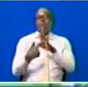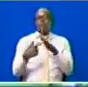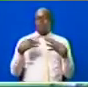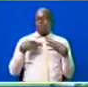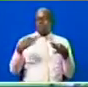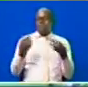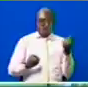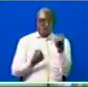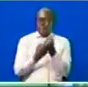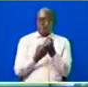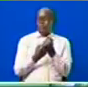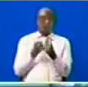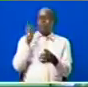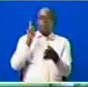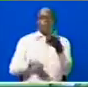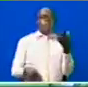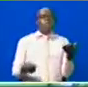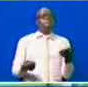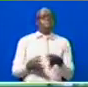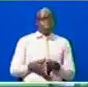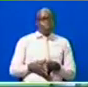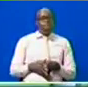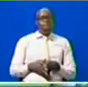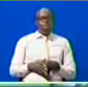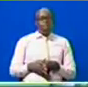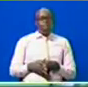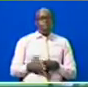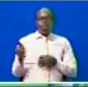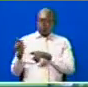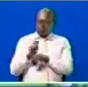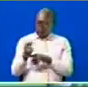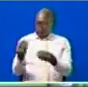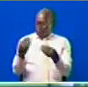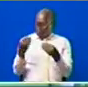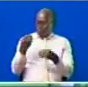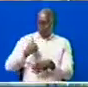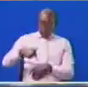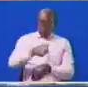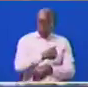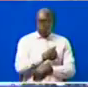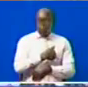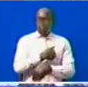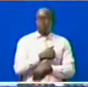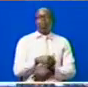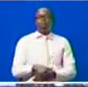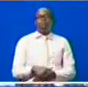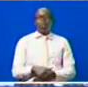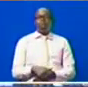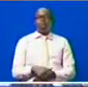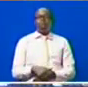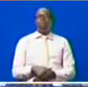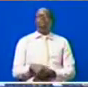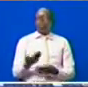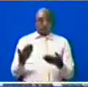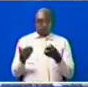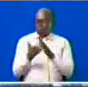support the coach from what he's giving us in the pitch. Kulingana na ameita pia talent